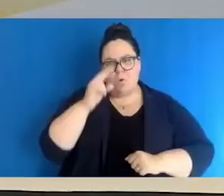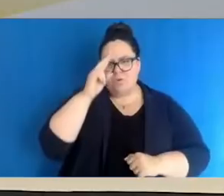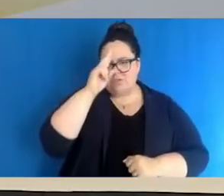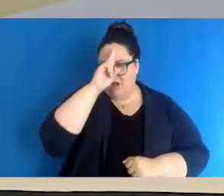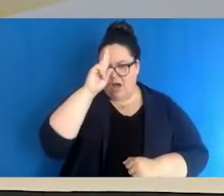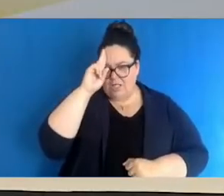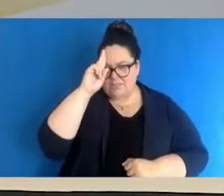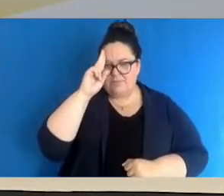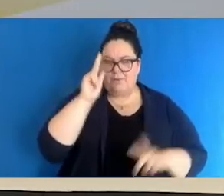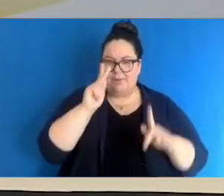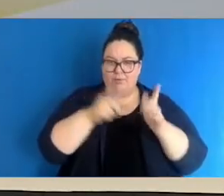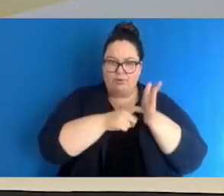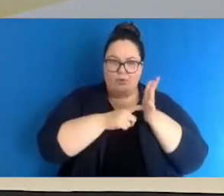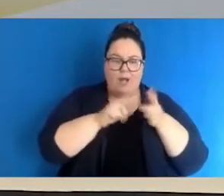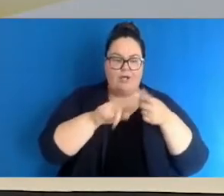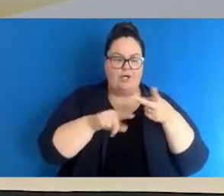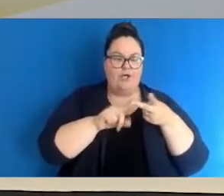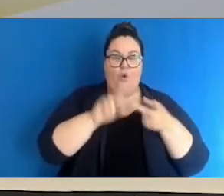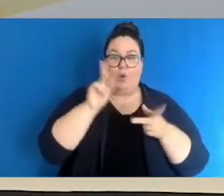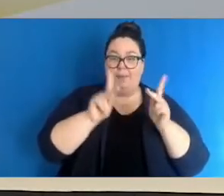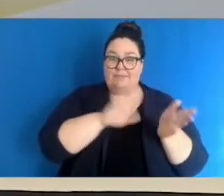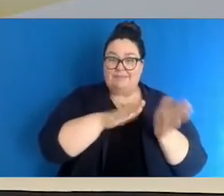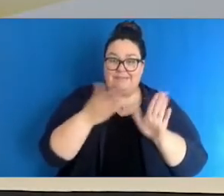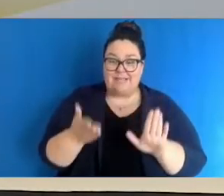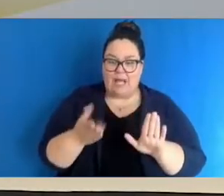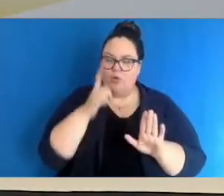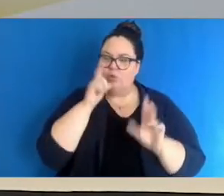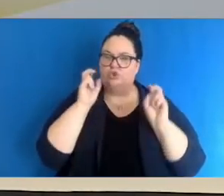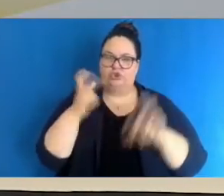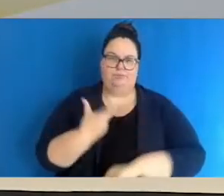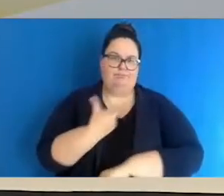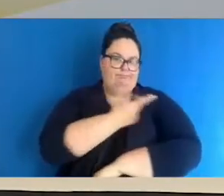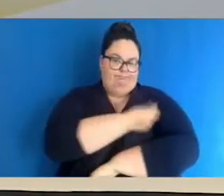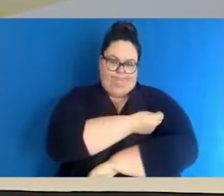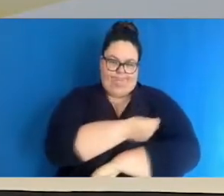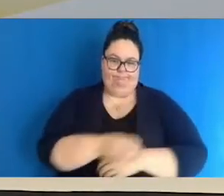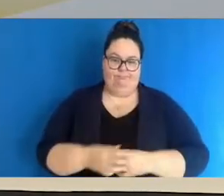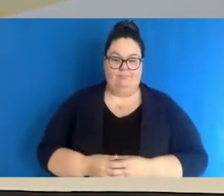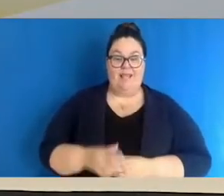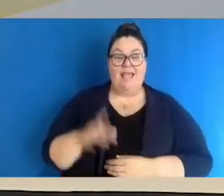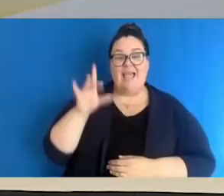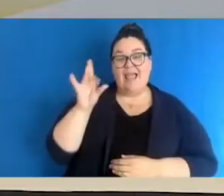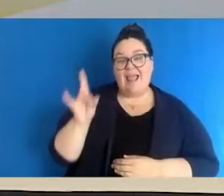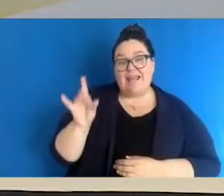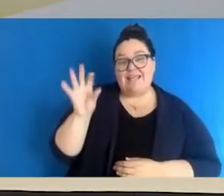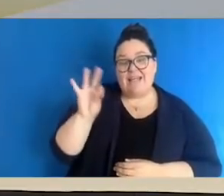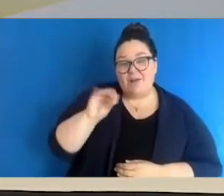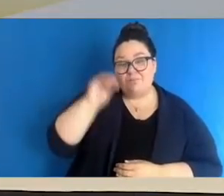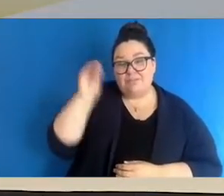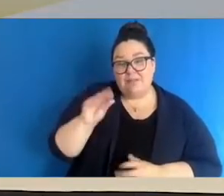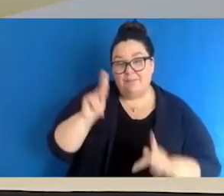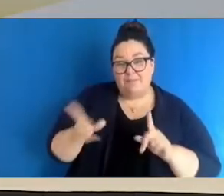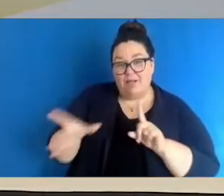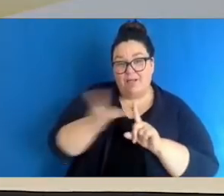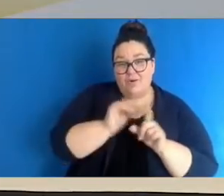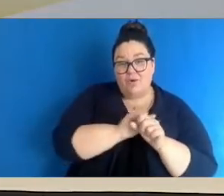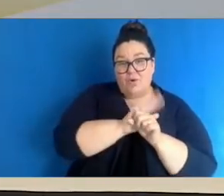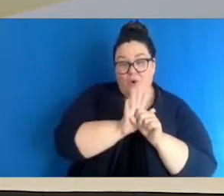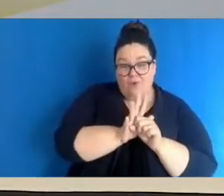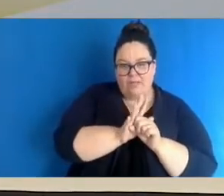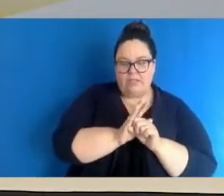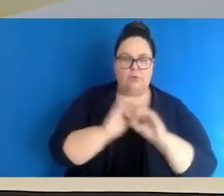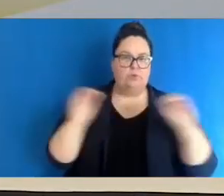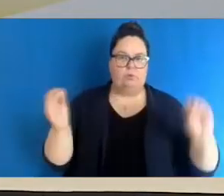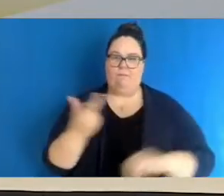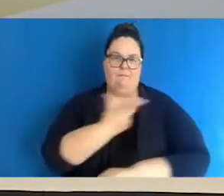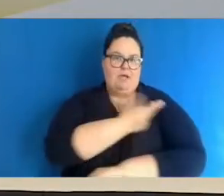unvaccinated people. Over 89% of new cases in Canada are in unvaccinated individuals,